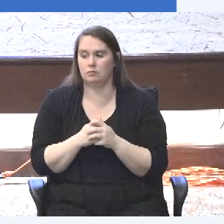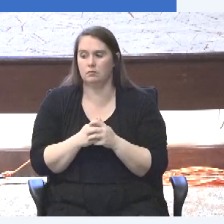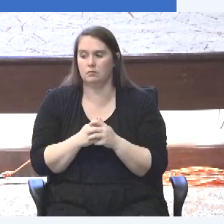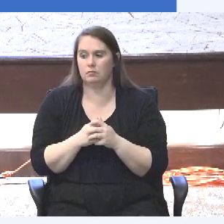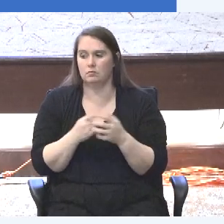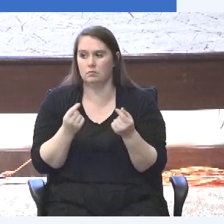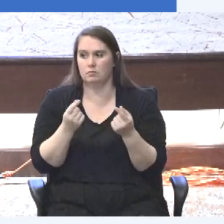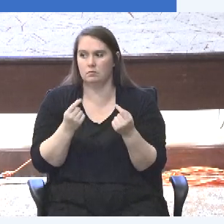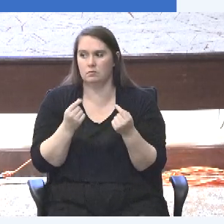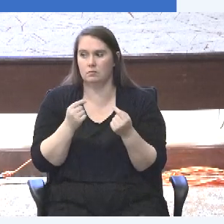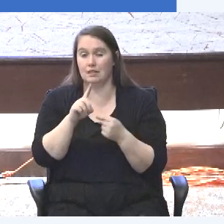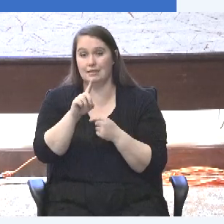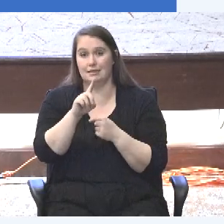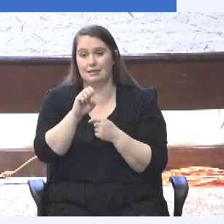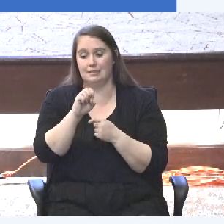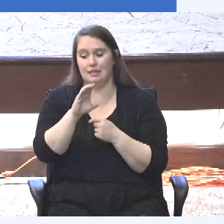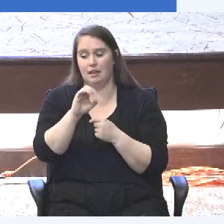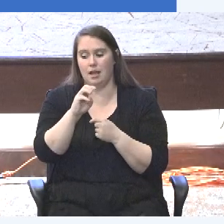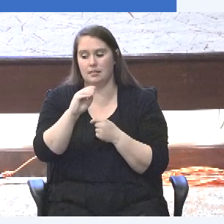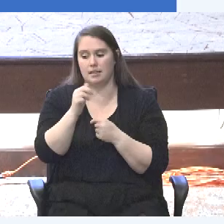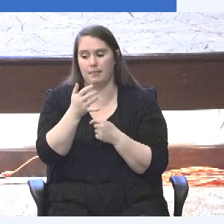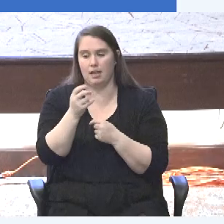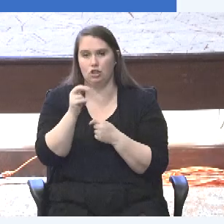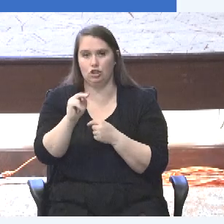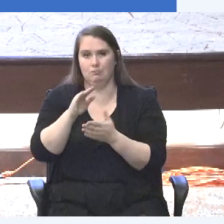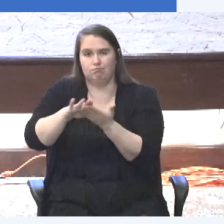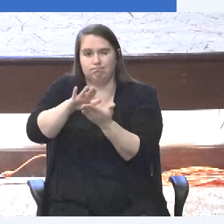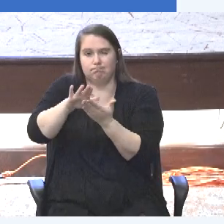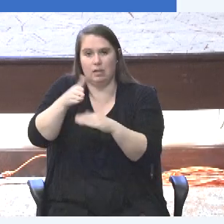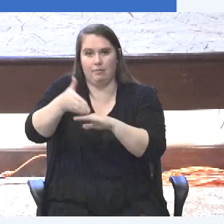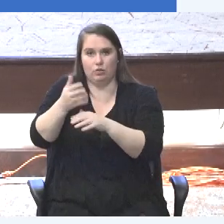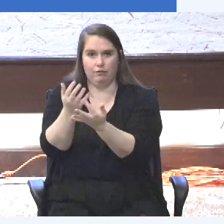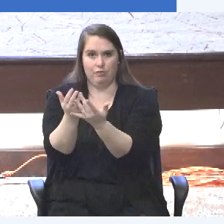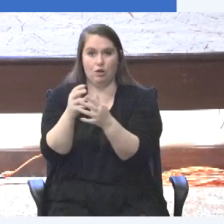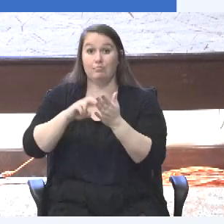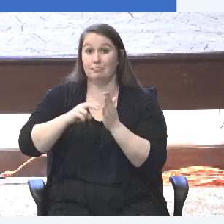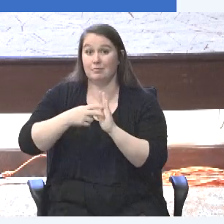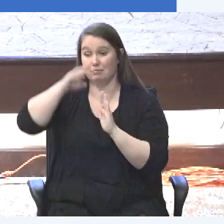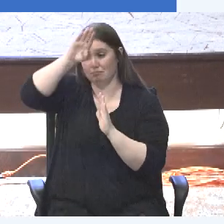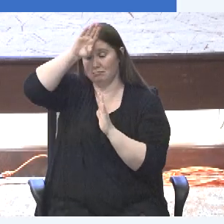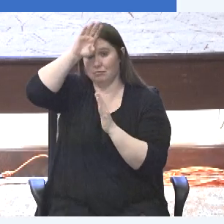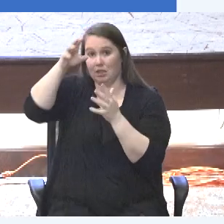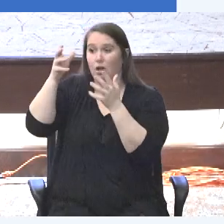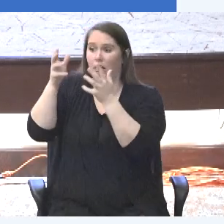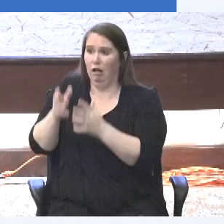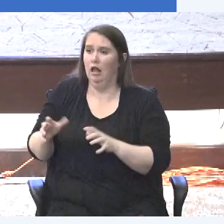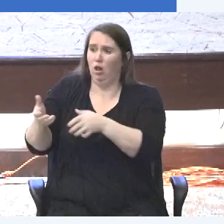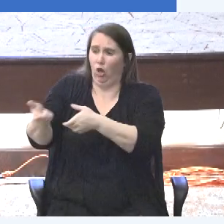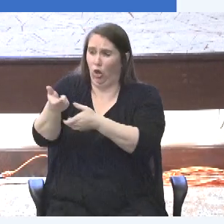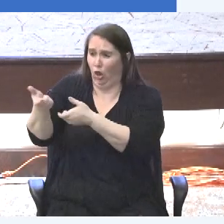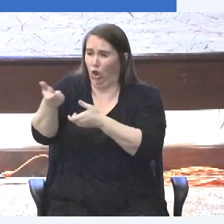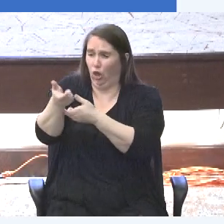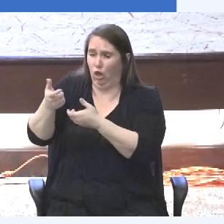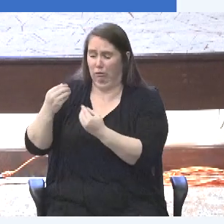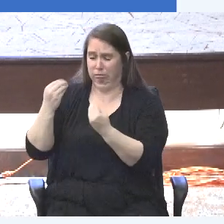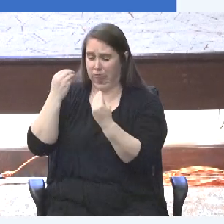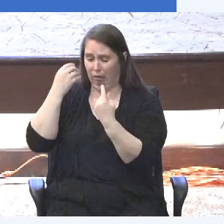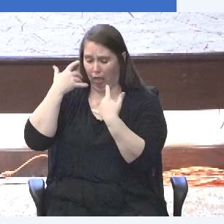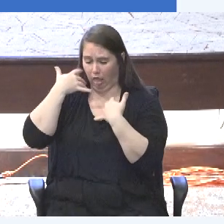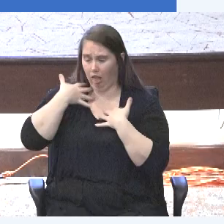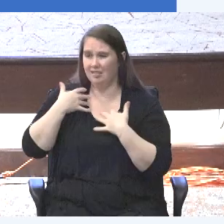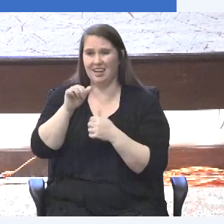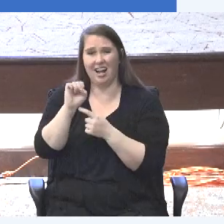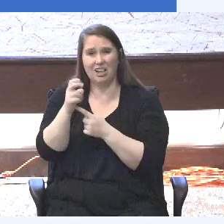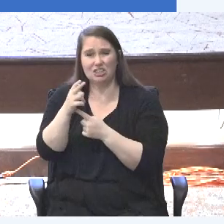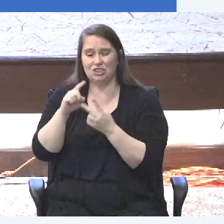gross decontamination after a fire. What this is, after firefighters go into a fire, they're covered with carcinogens and soot from that building. We want to scrub